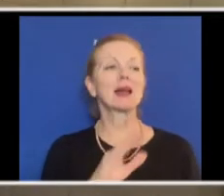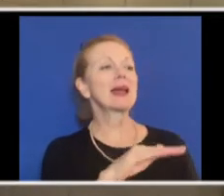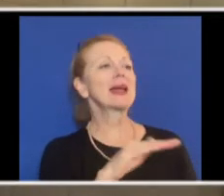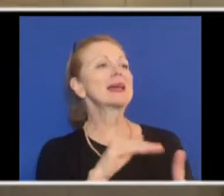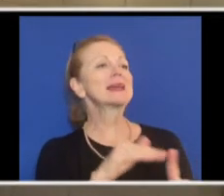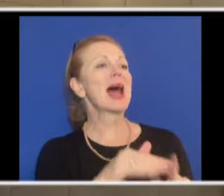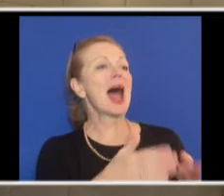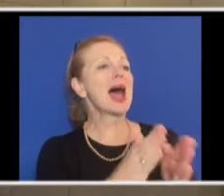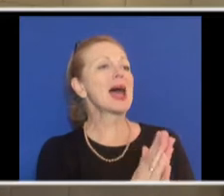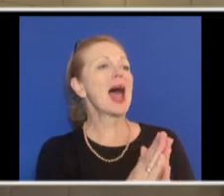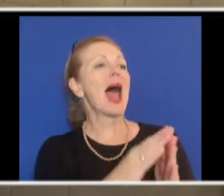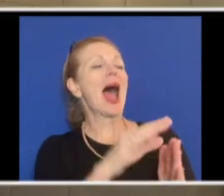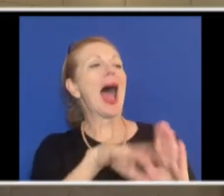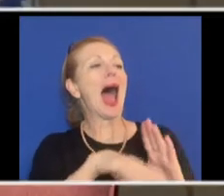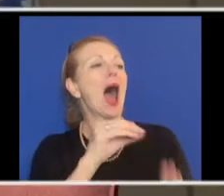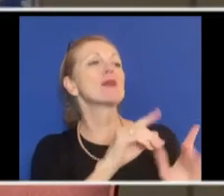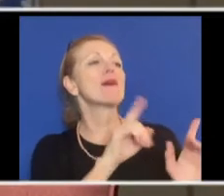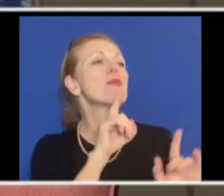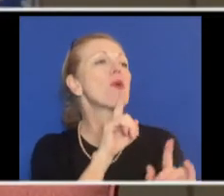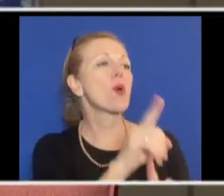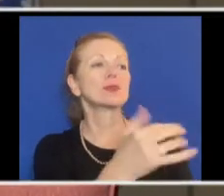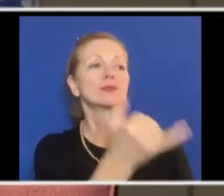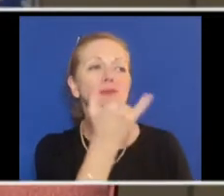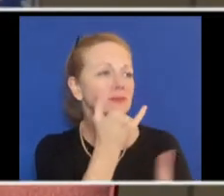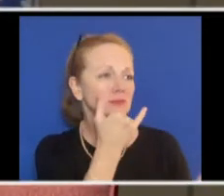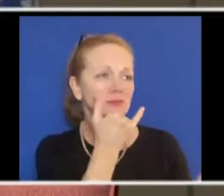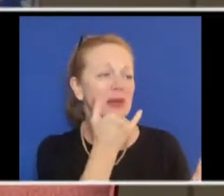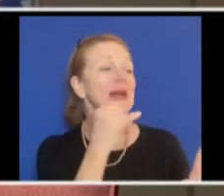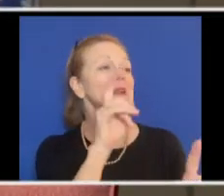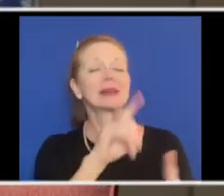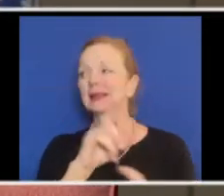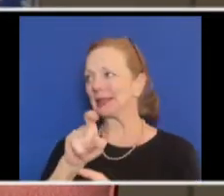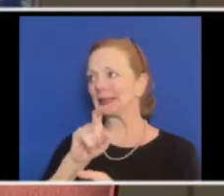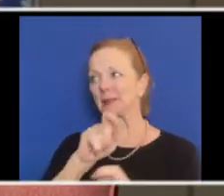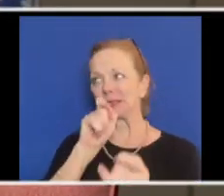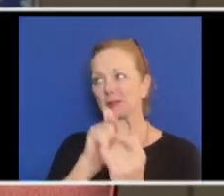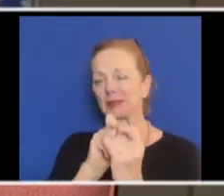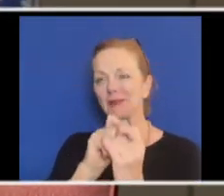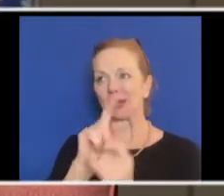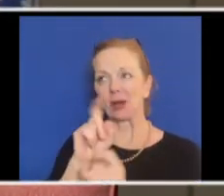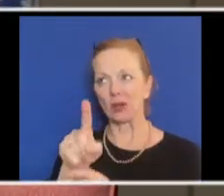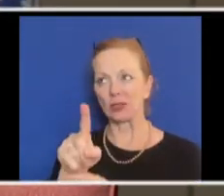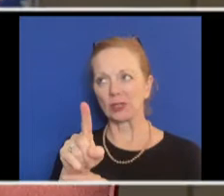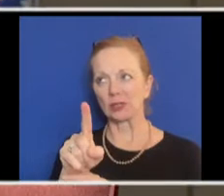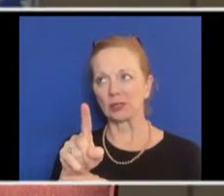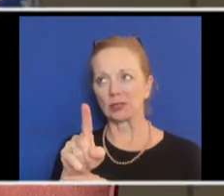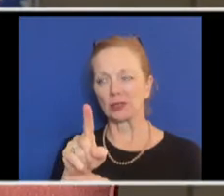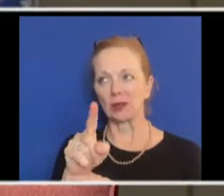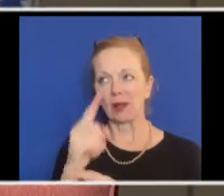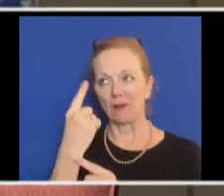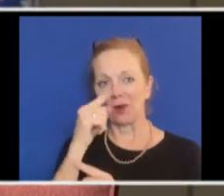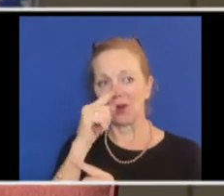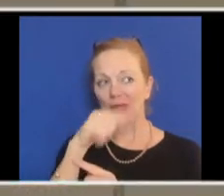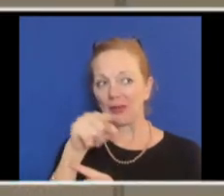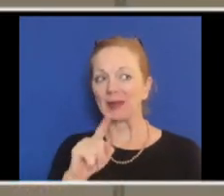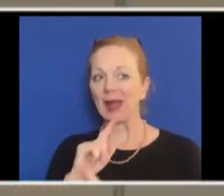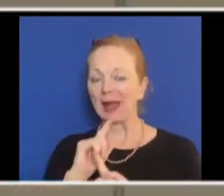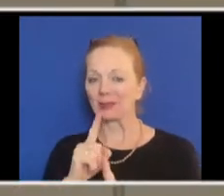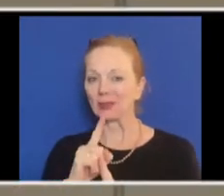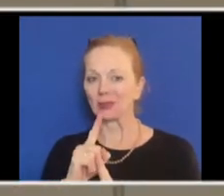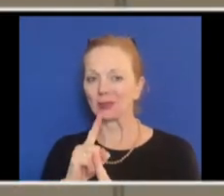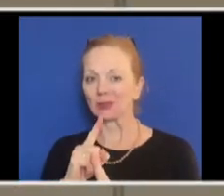out of order it needs to be a specific a specific question um a specific question for them to answer